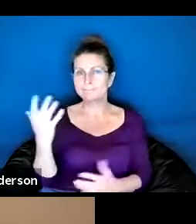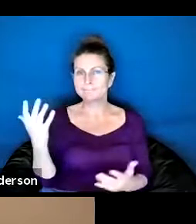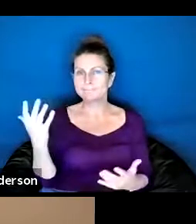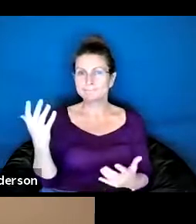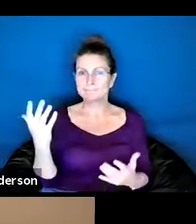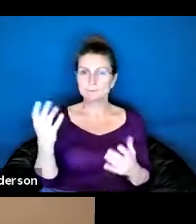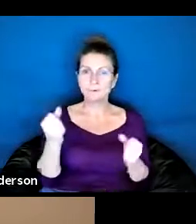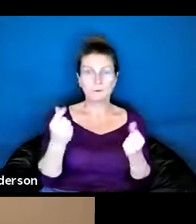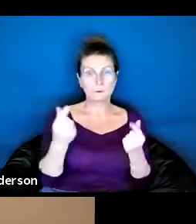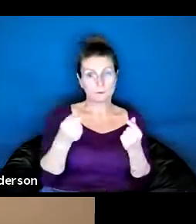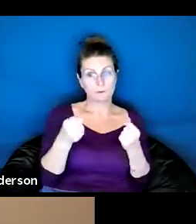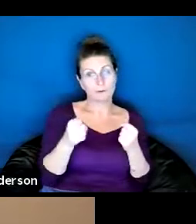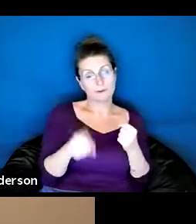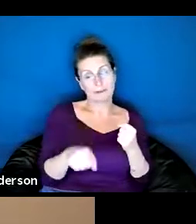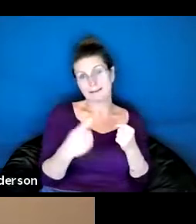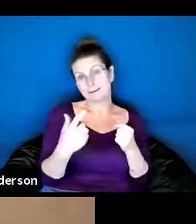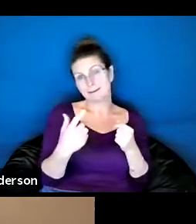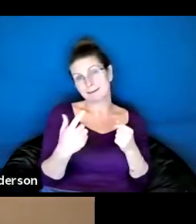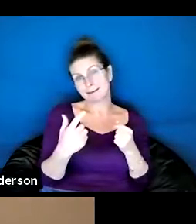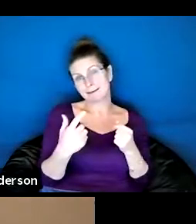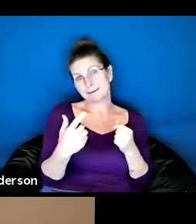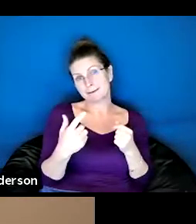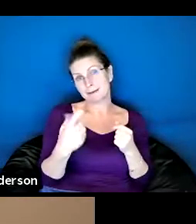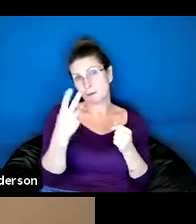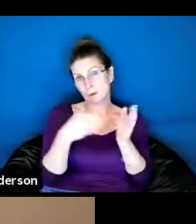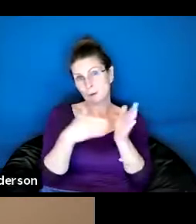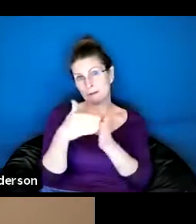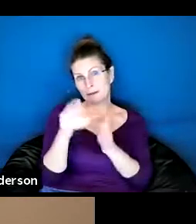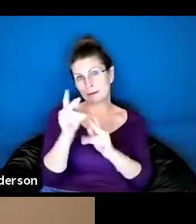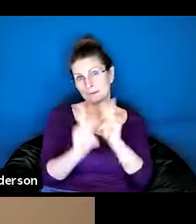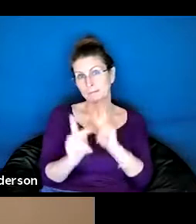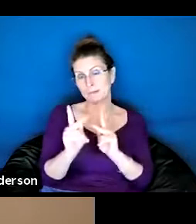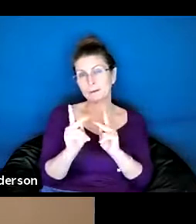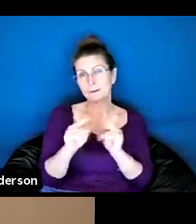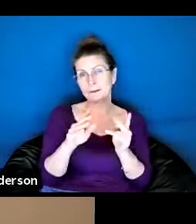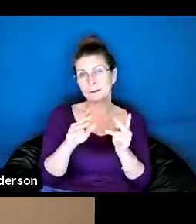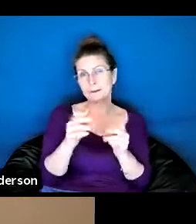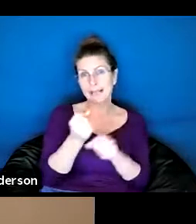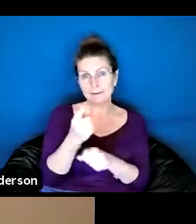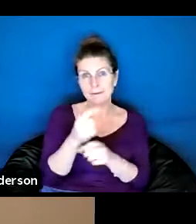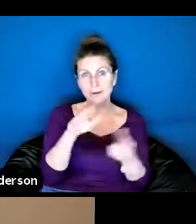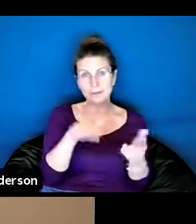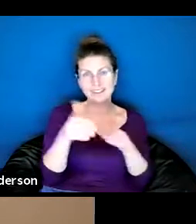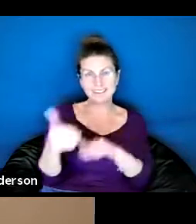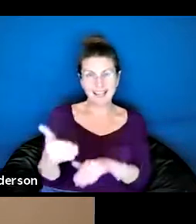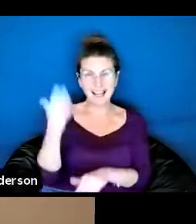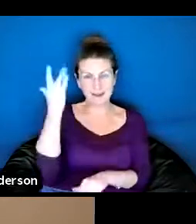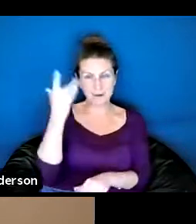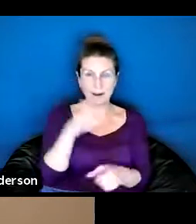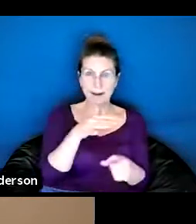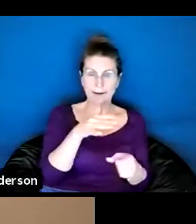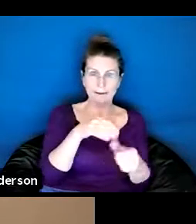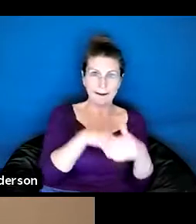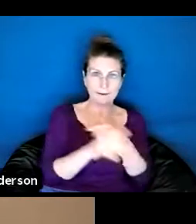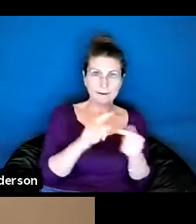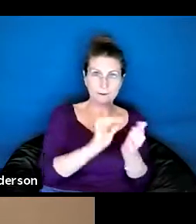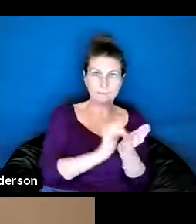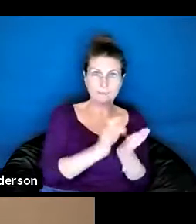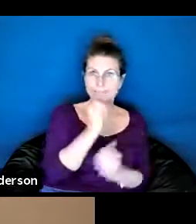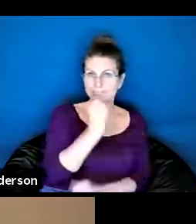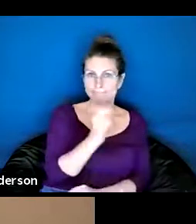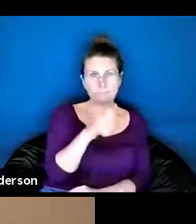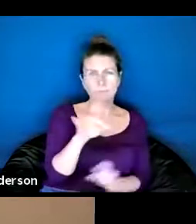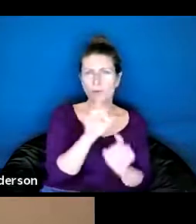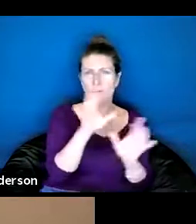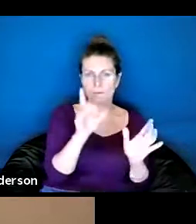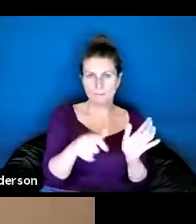least a couple million people per year die from lack of access to antimicrobials, which of course is a travesty that needs to be fixed.